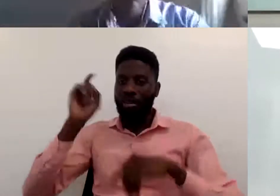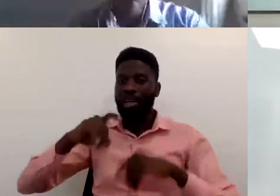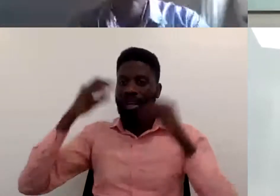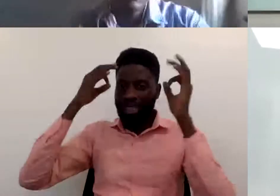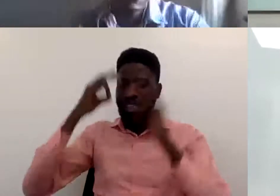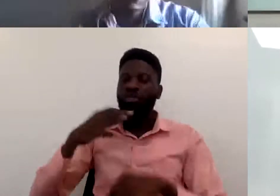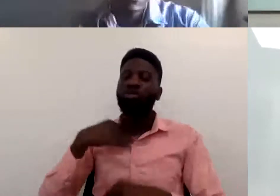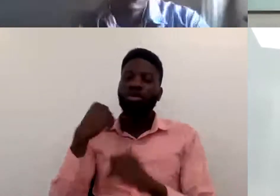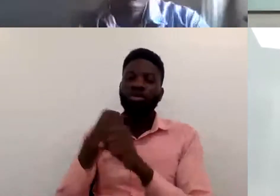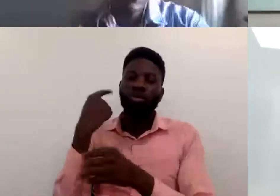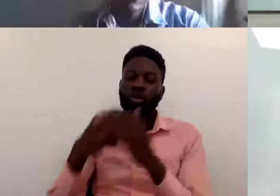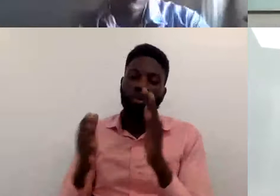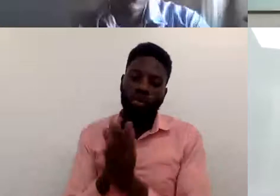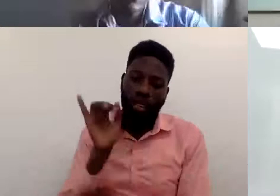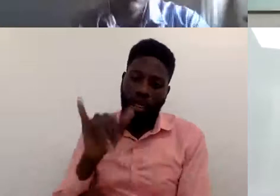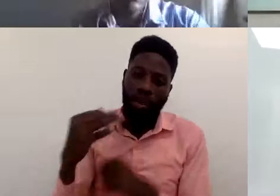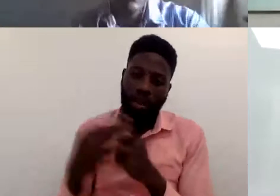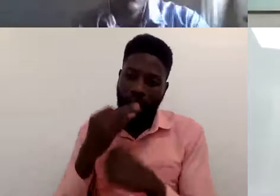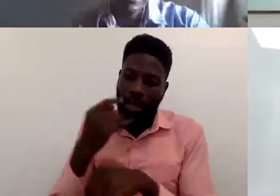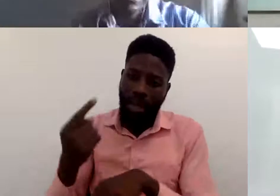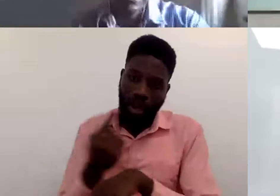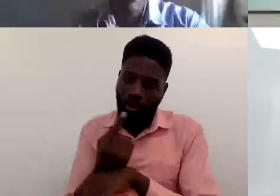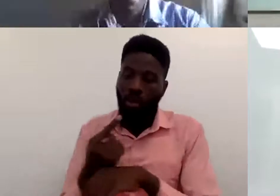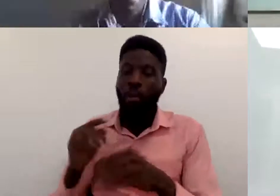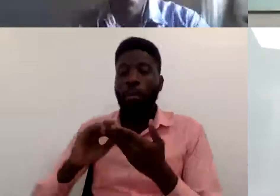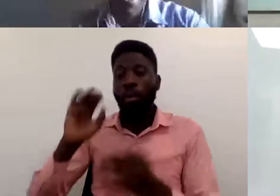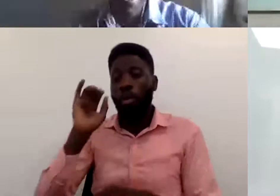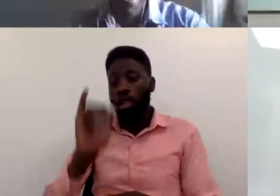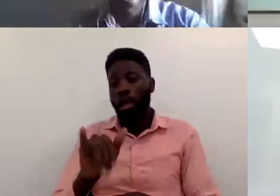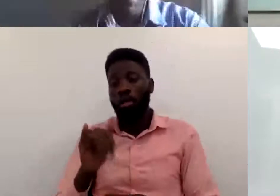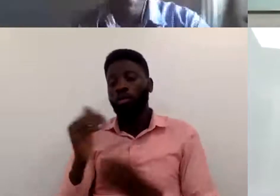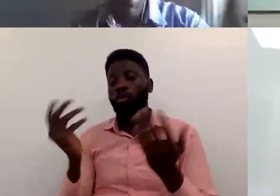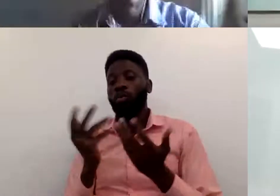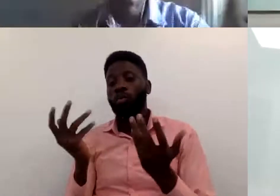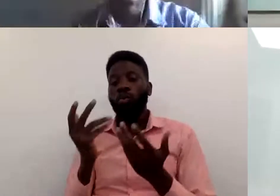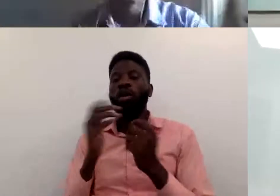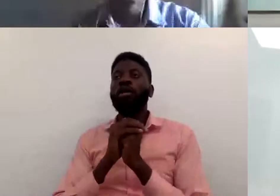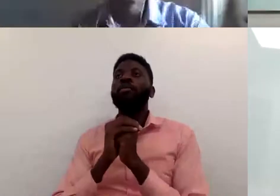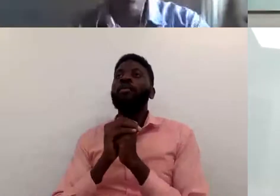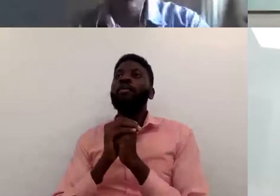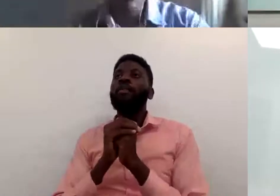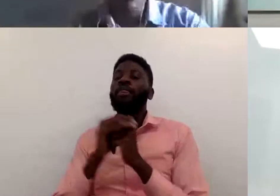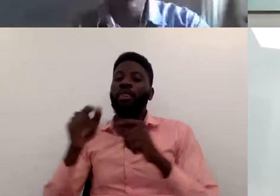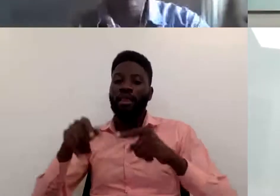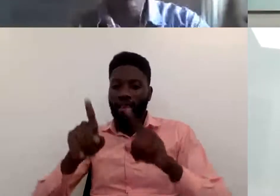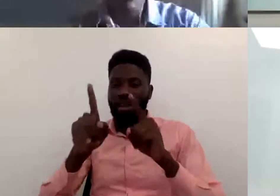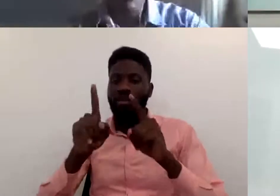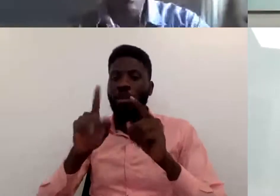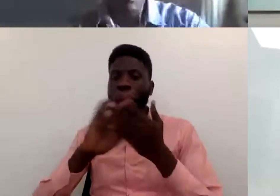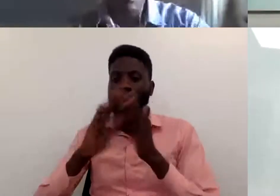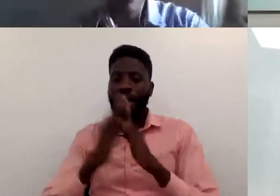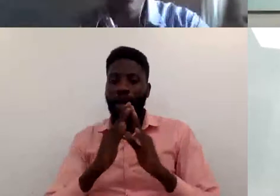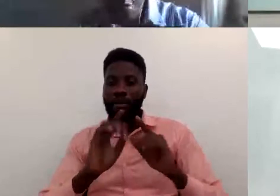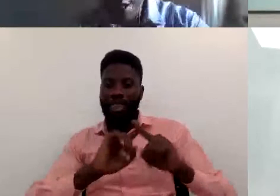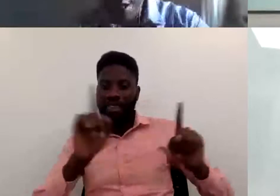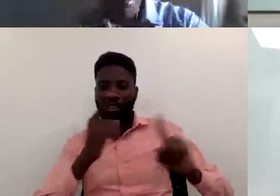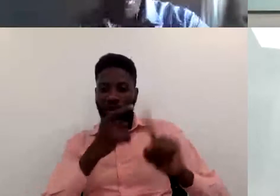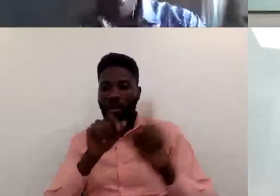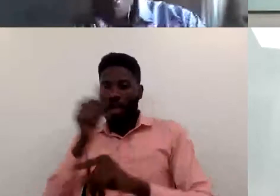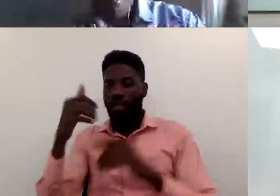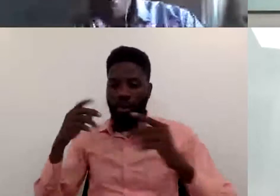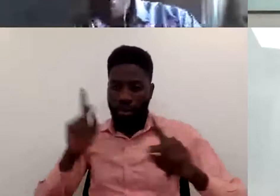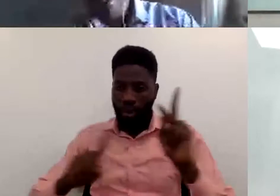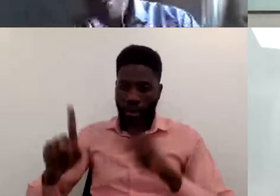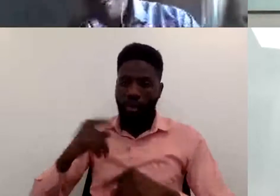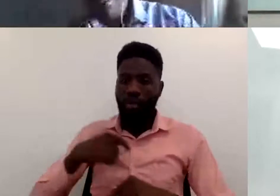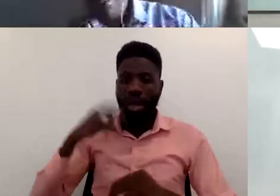with them. And a lot of that is where you distinguish yourself from the others. I remember when